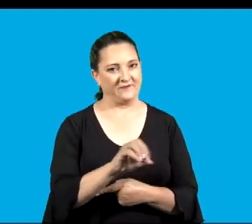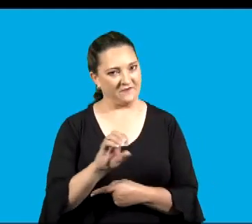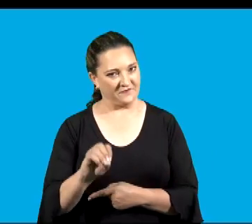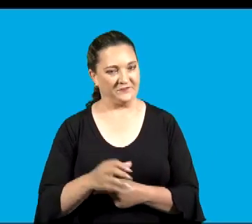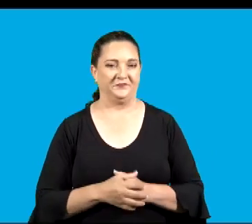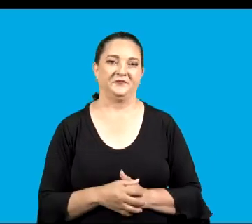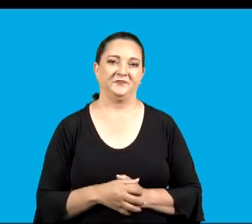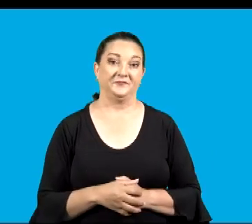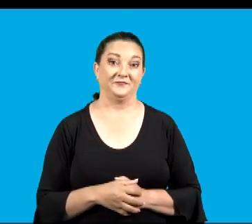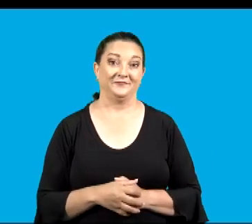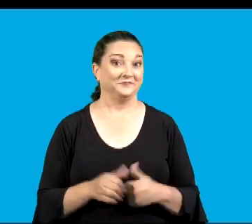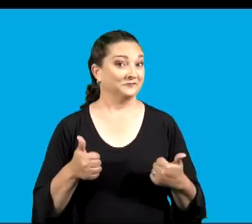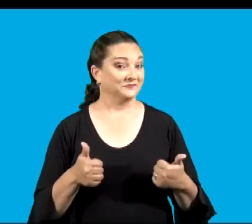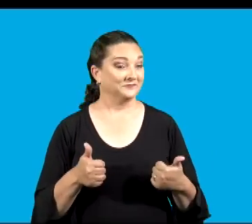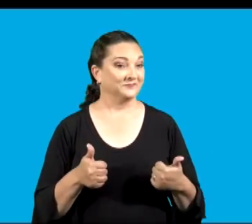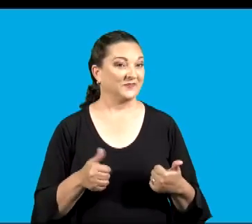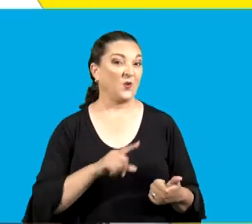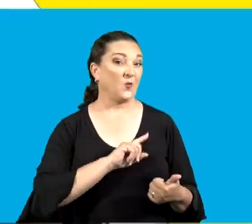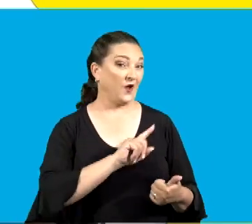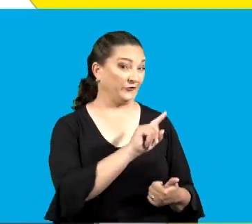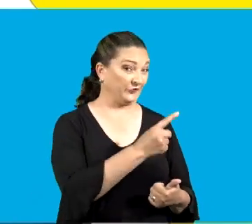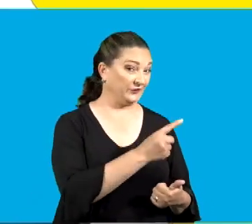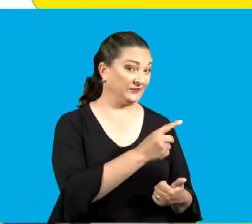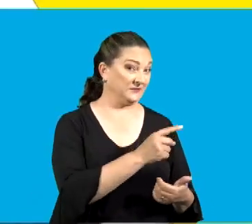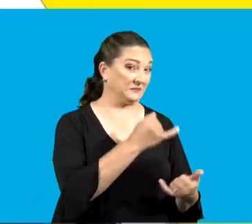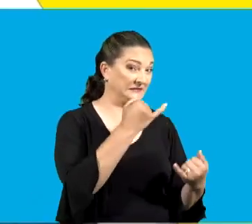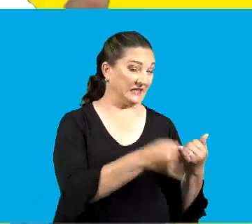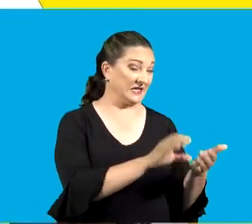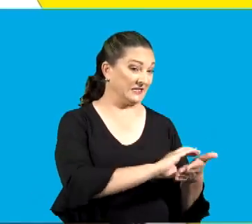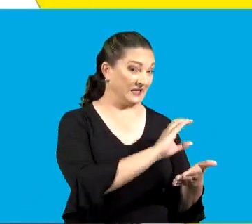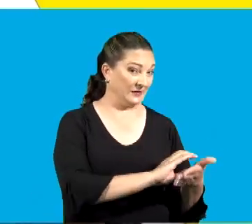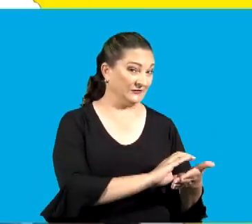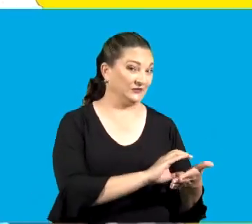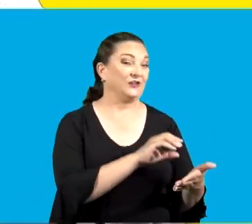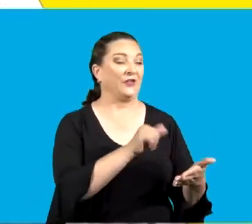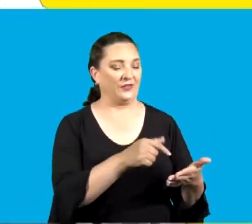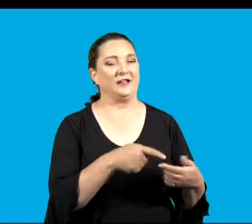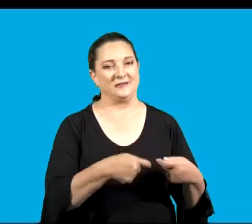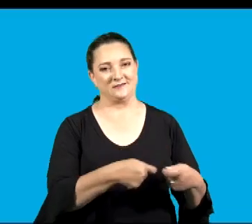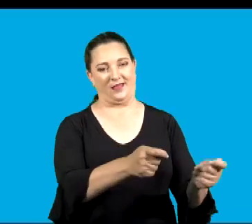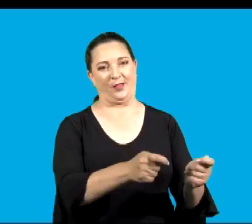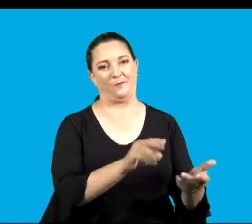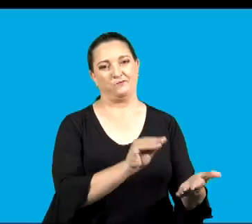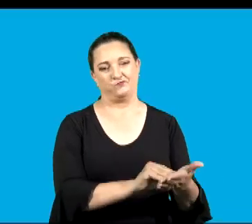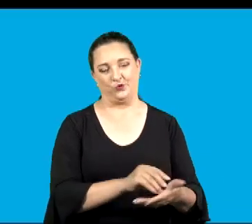3.5. Okay, first to cancel the error, and secondly to record the sale of